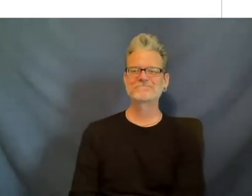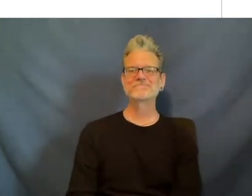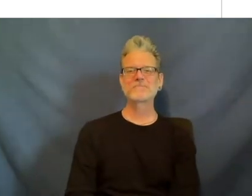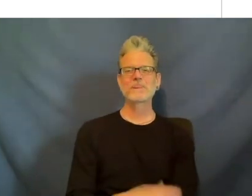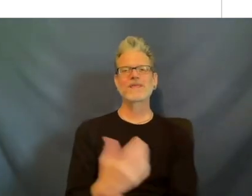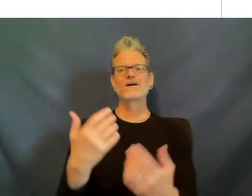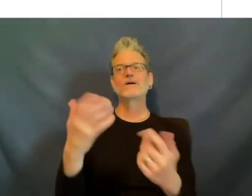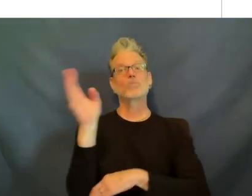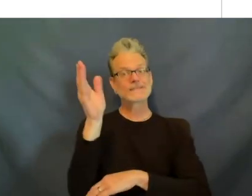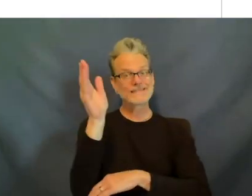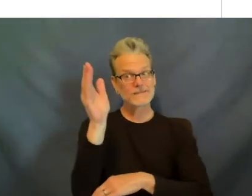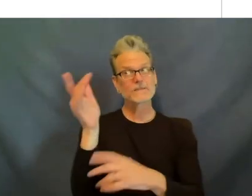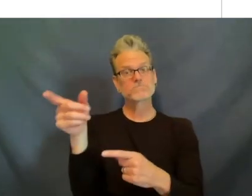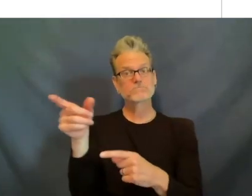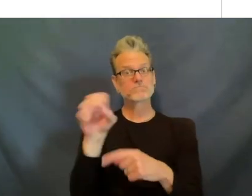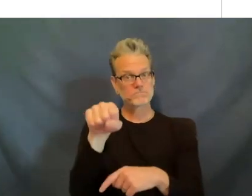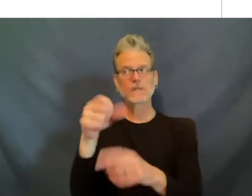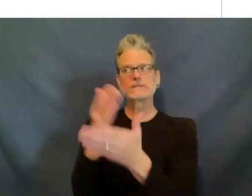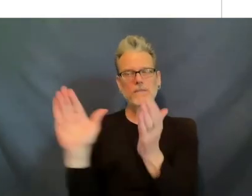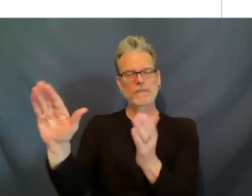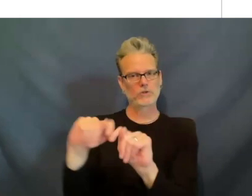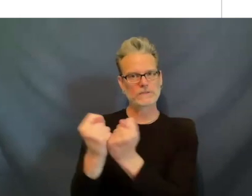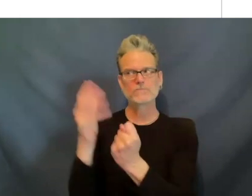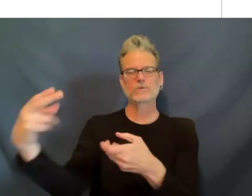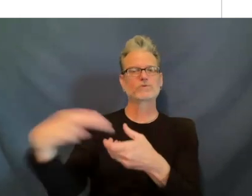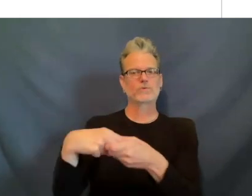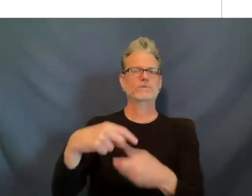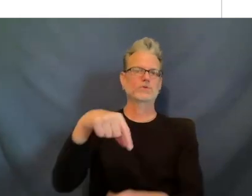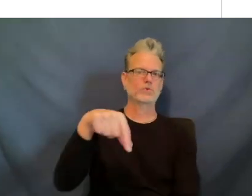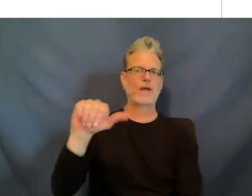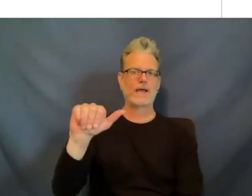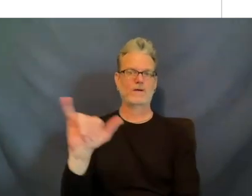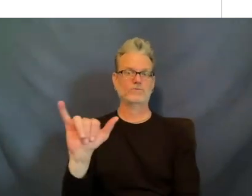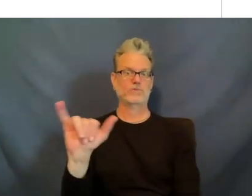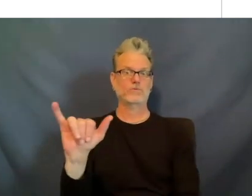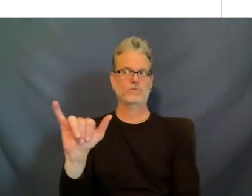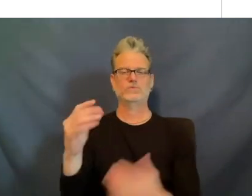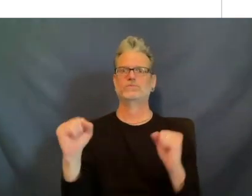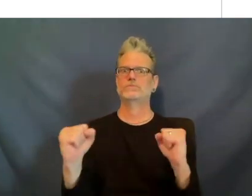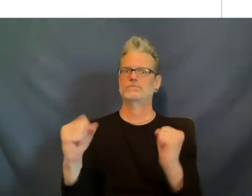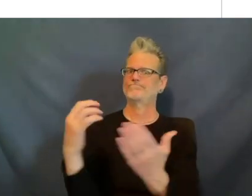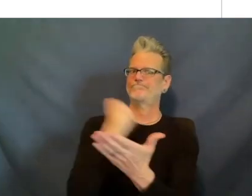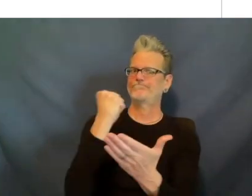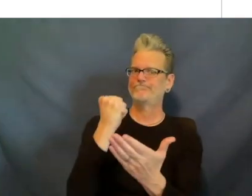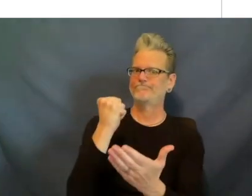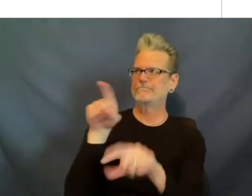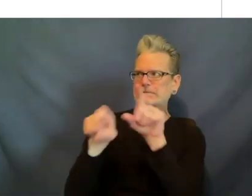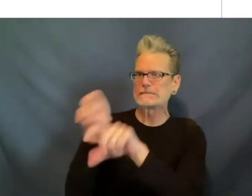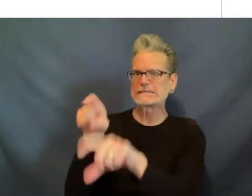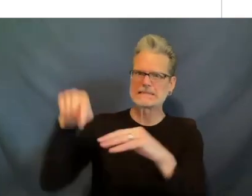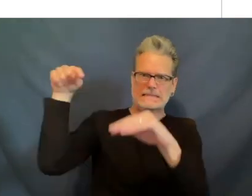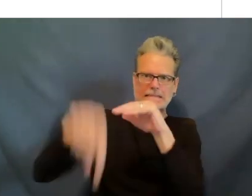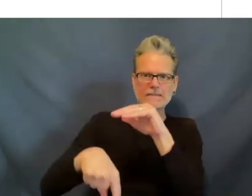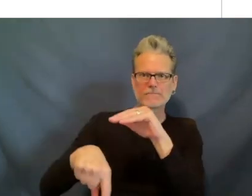presenting, some of their team are going to be joining us for question and answer. So there'll be great resources for any kind of deeper dive questions